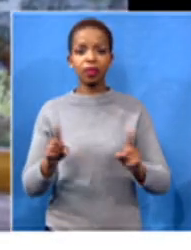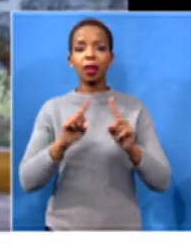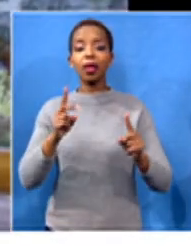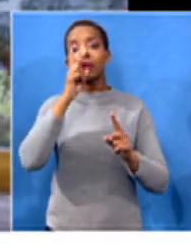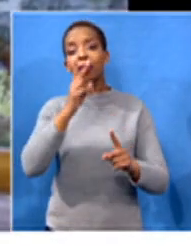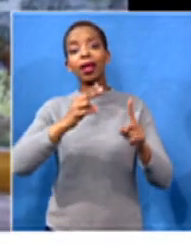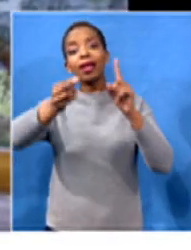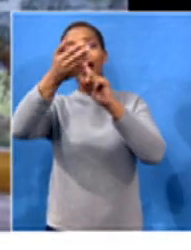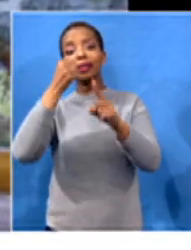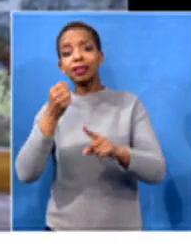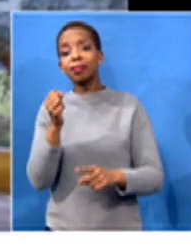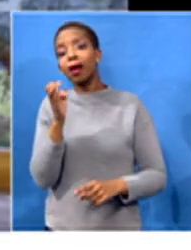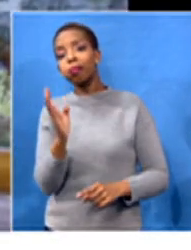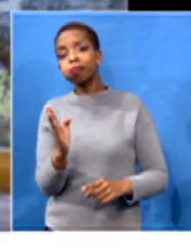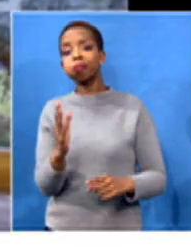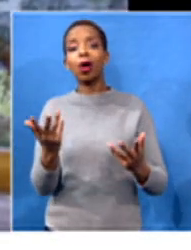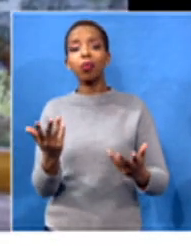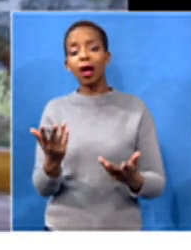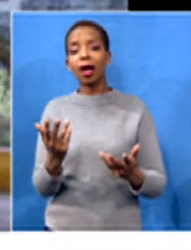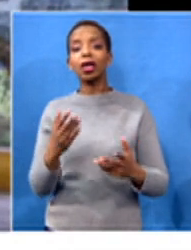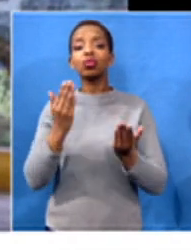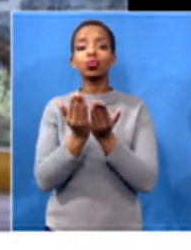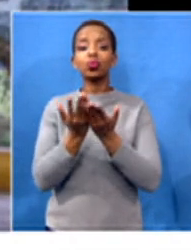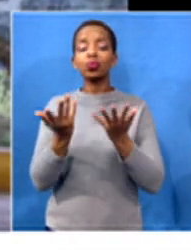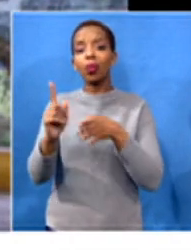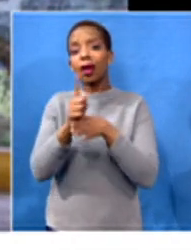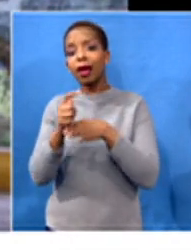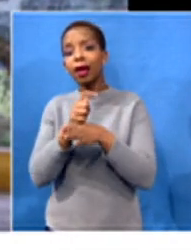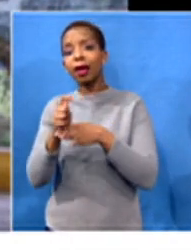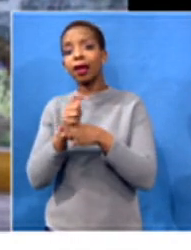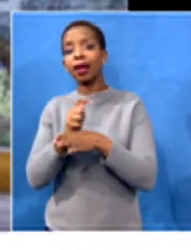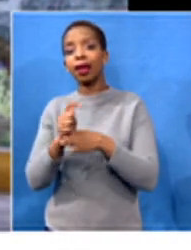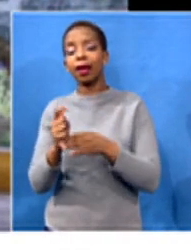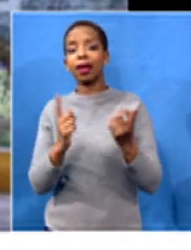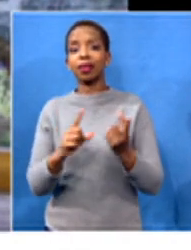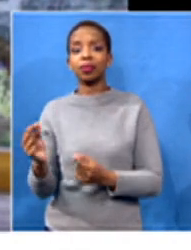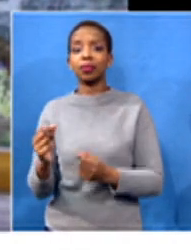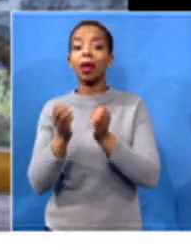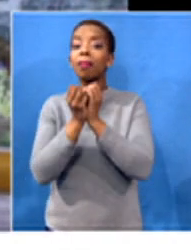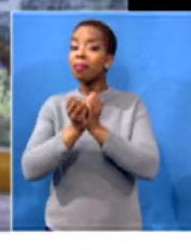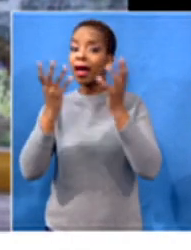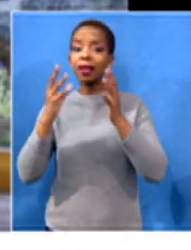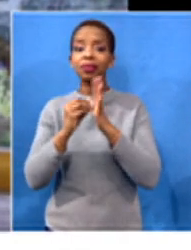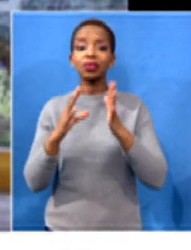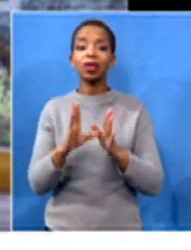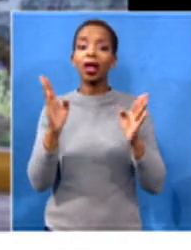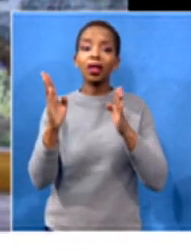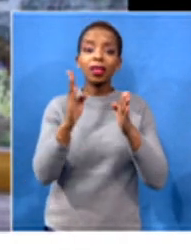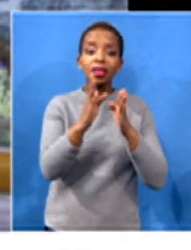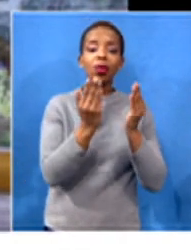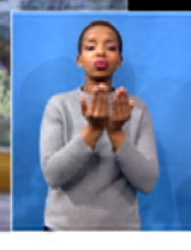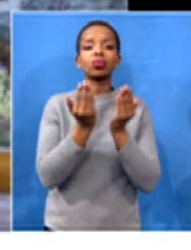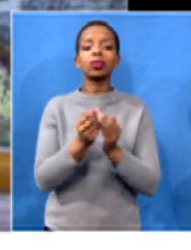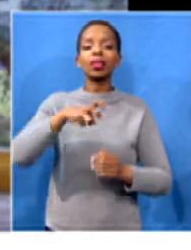vocational education schools. The number of students enrolled in those schools has trebled over the